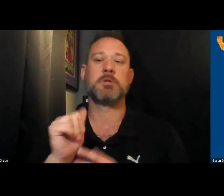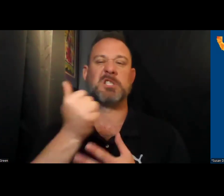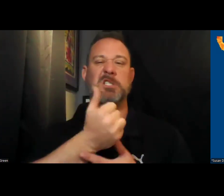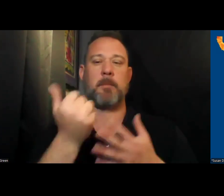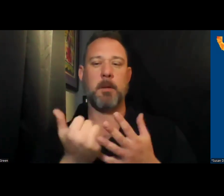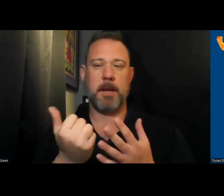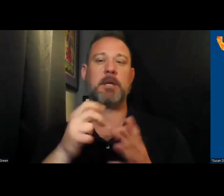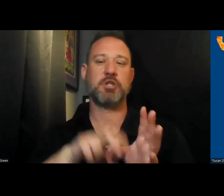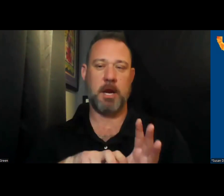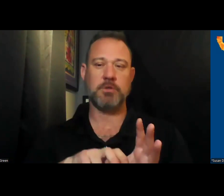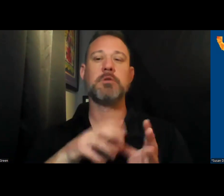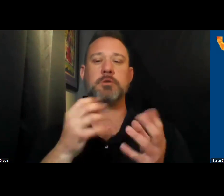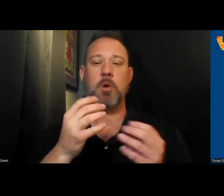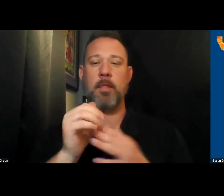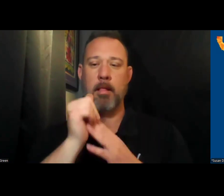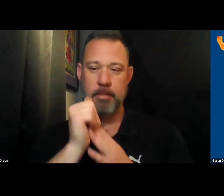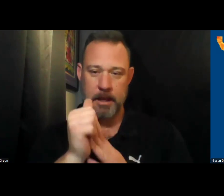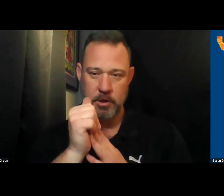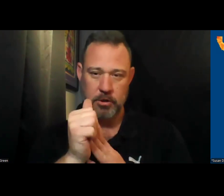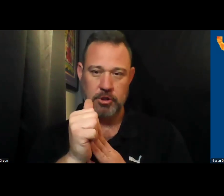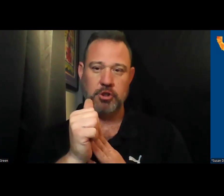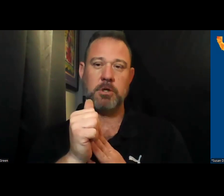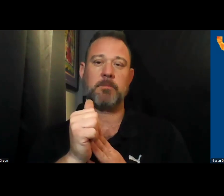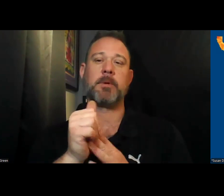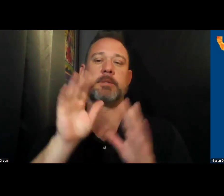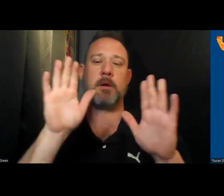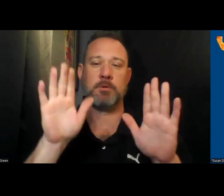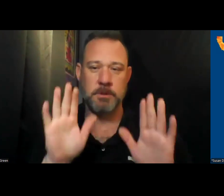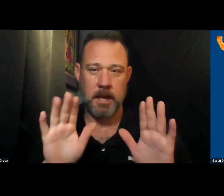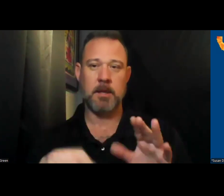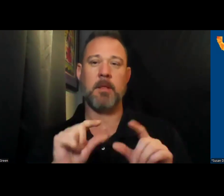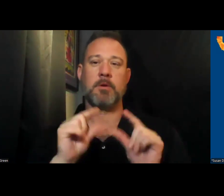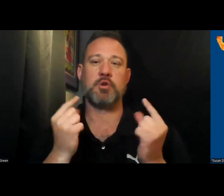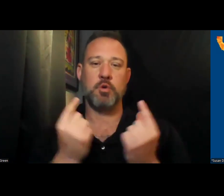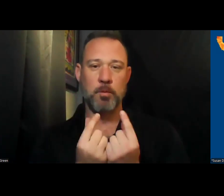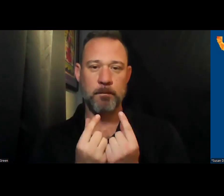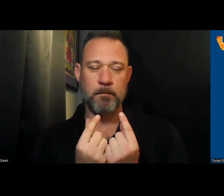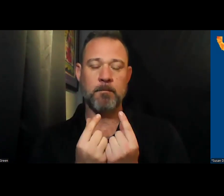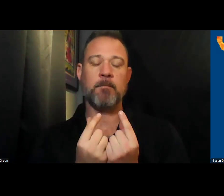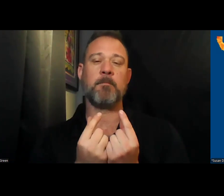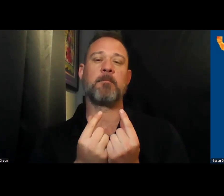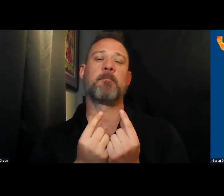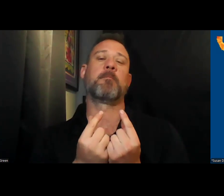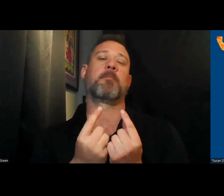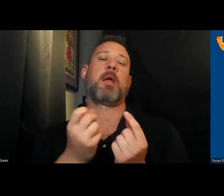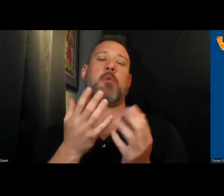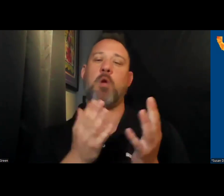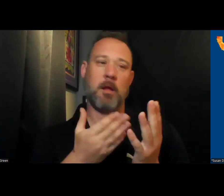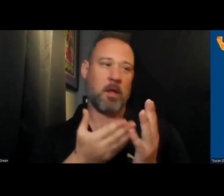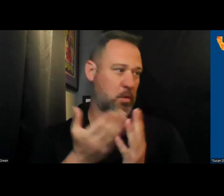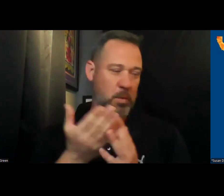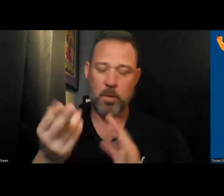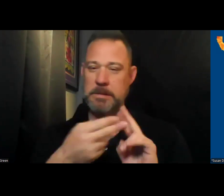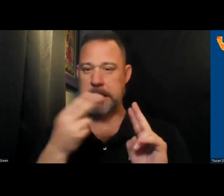chairs. So the leadership is just outstanding in this group, and running through the slides of